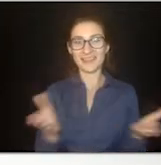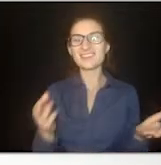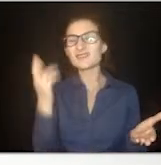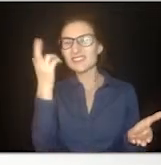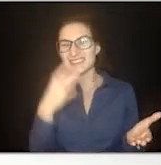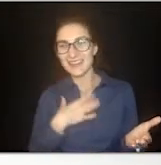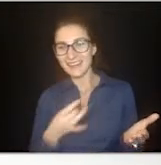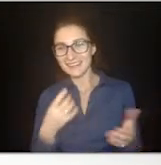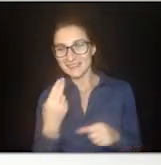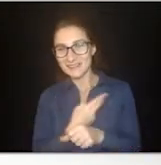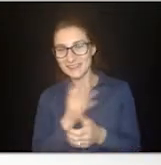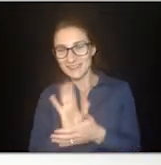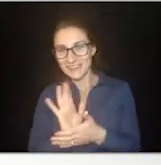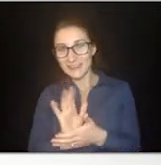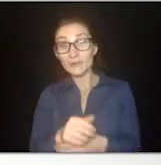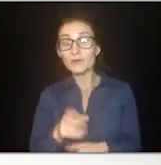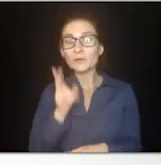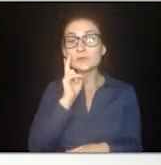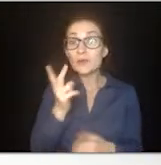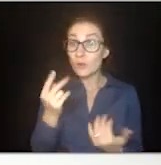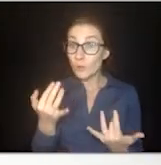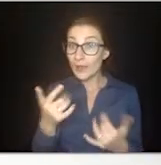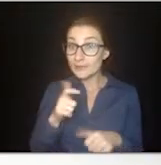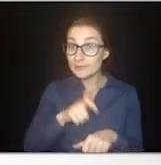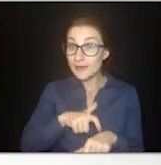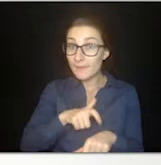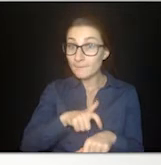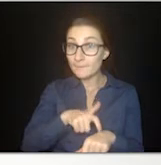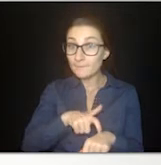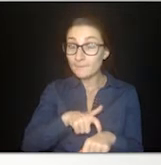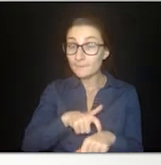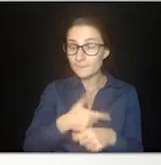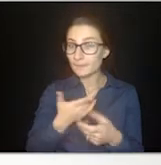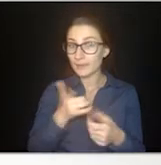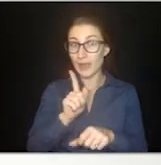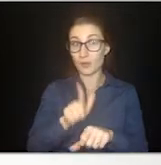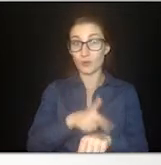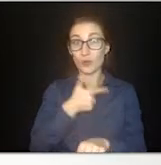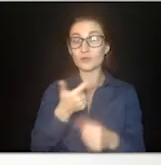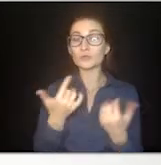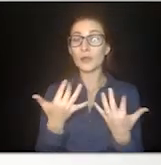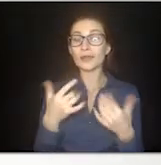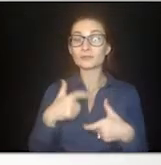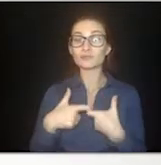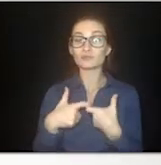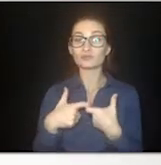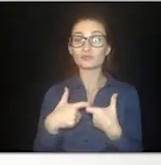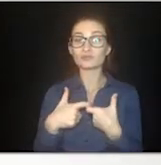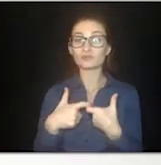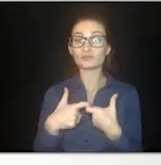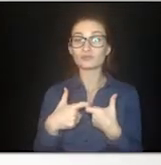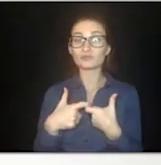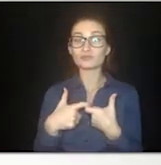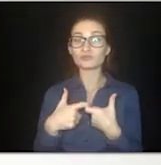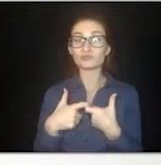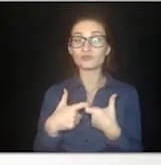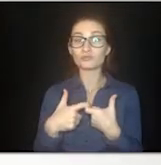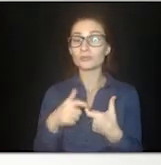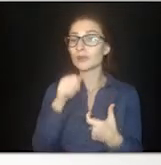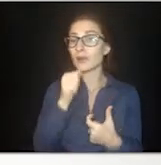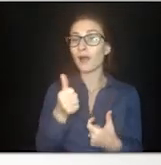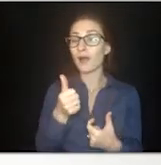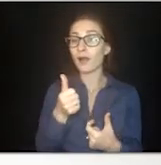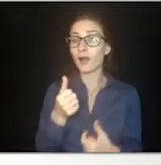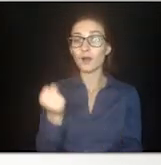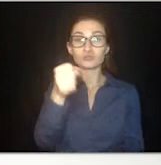like to use this video, is did you see the wait time? Did you see how long she had to pause? She didn't show it